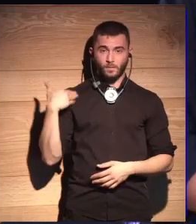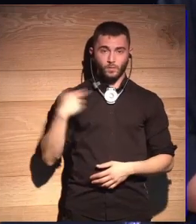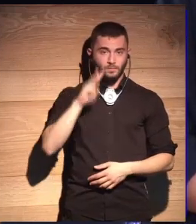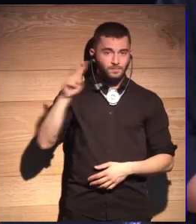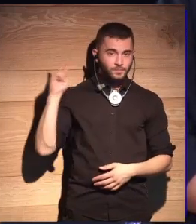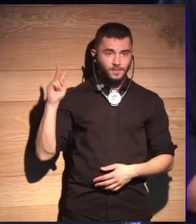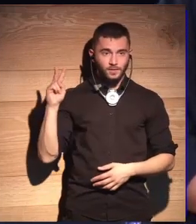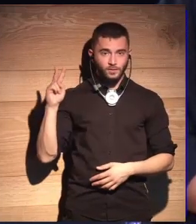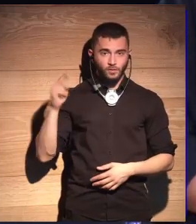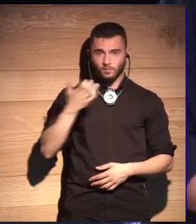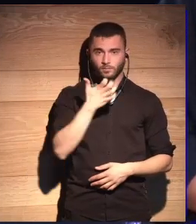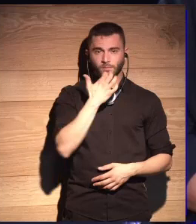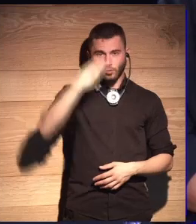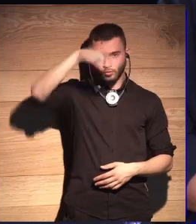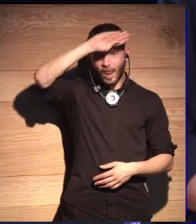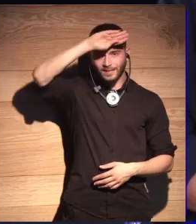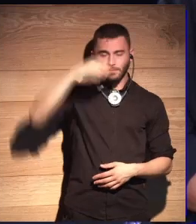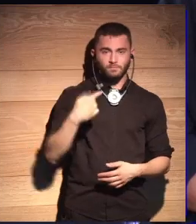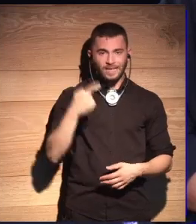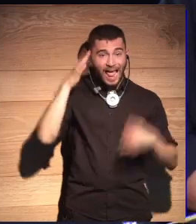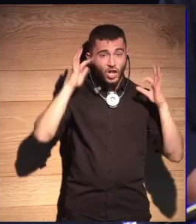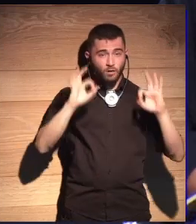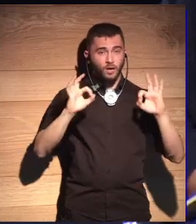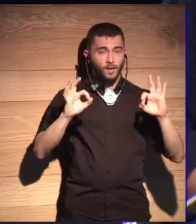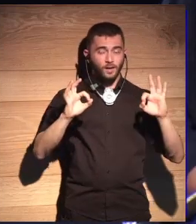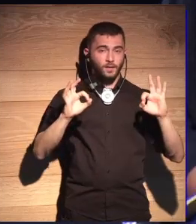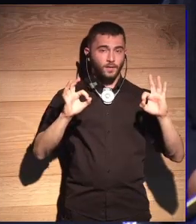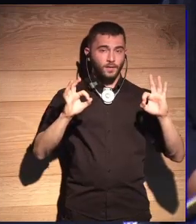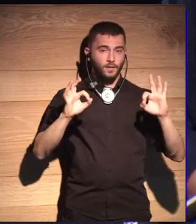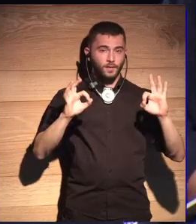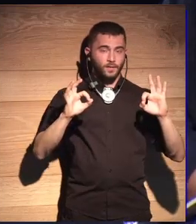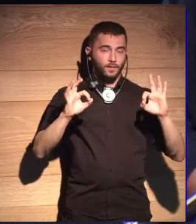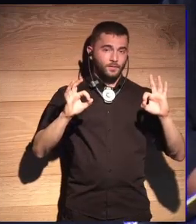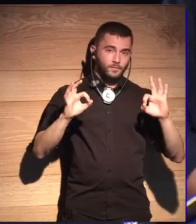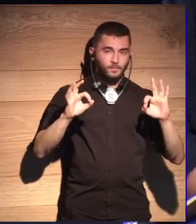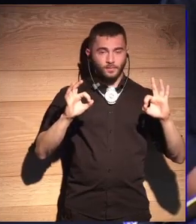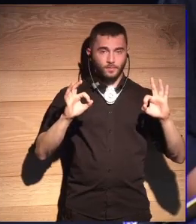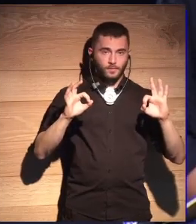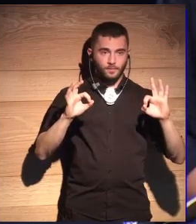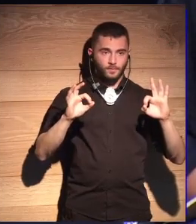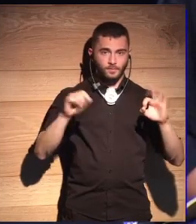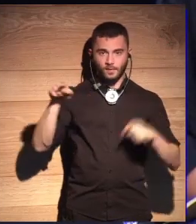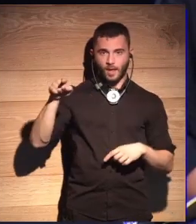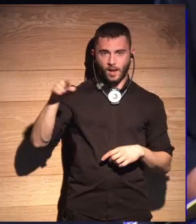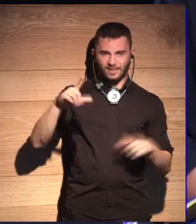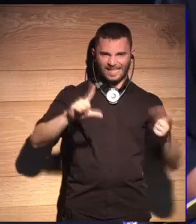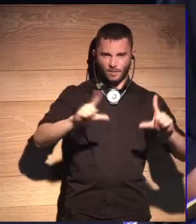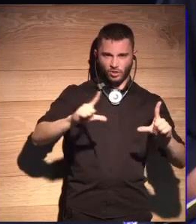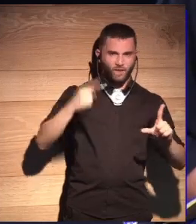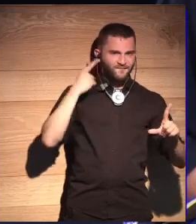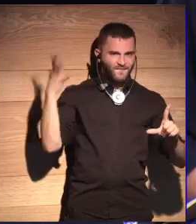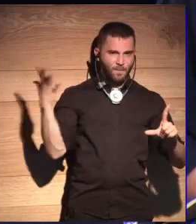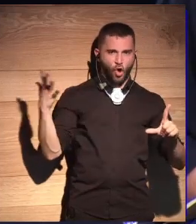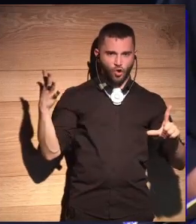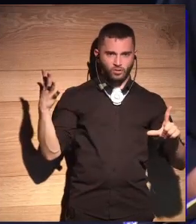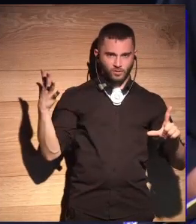Trump, where in some ways the entire logic of, he's a reality TV star, the entire logic of the entertainment